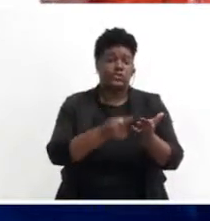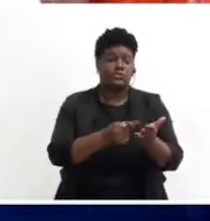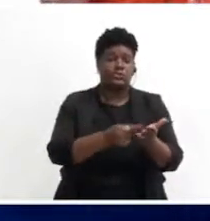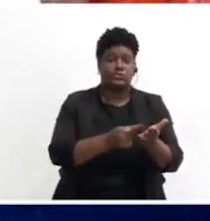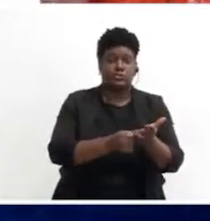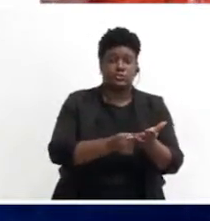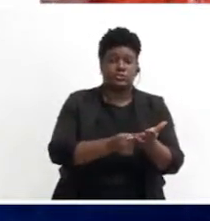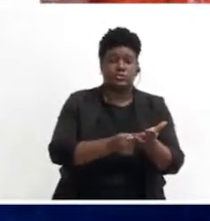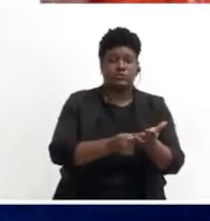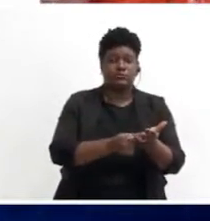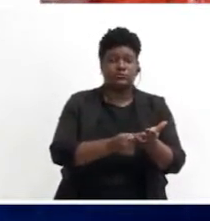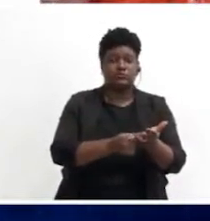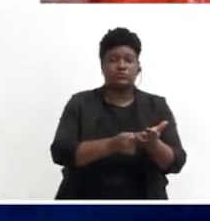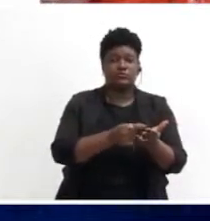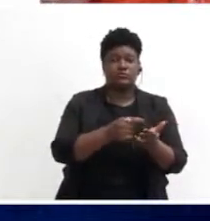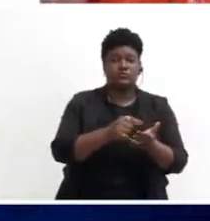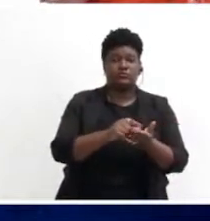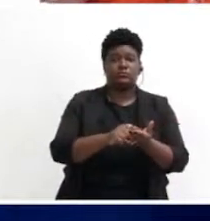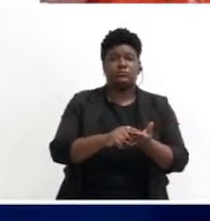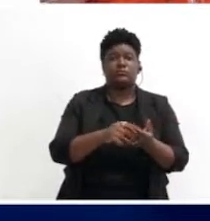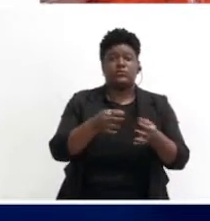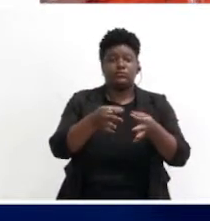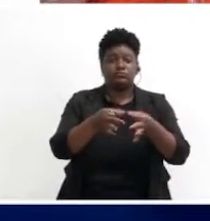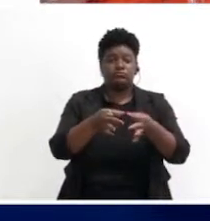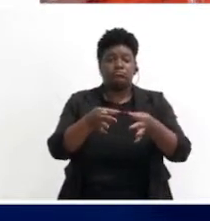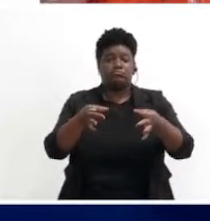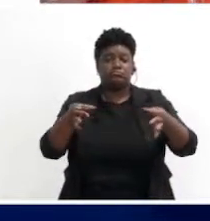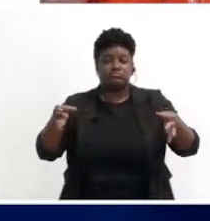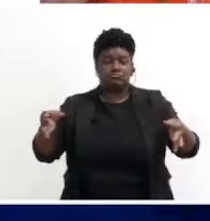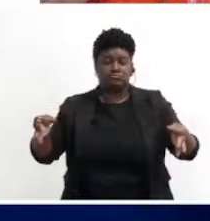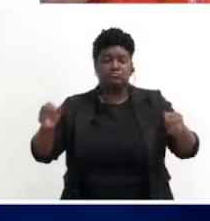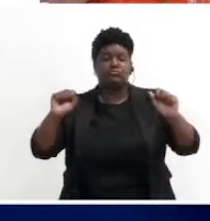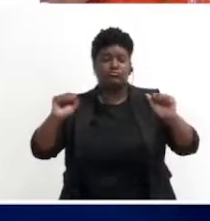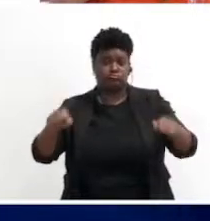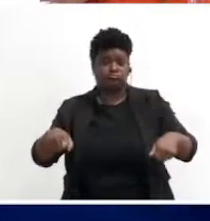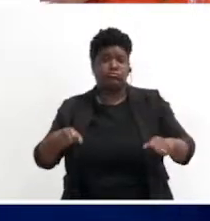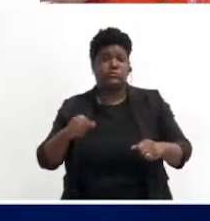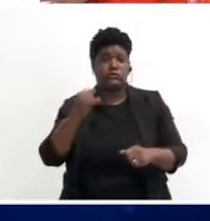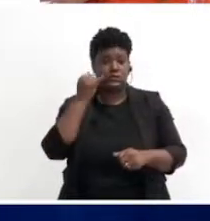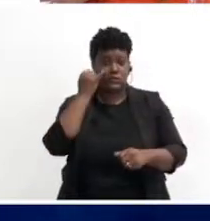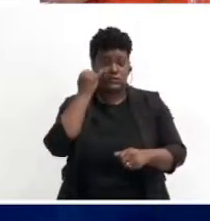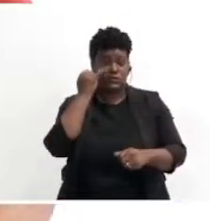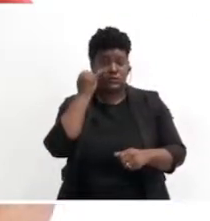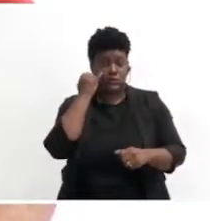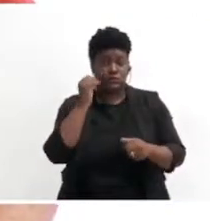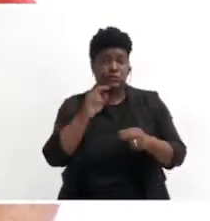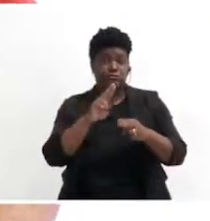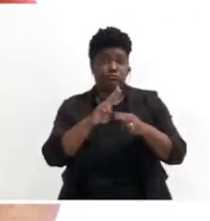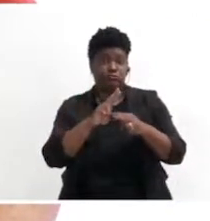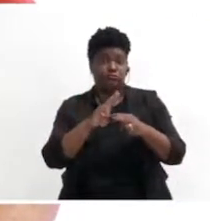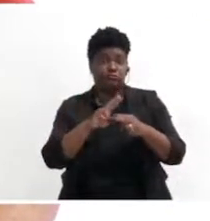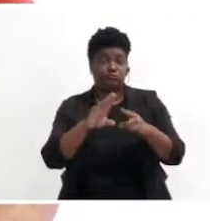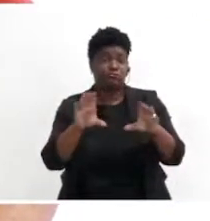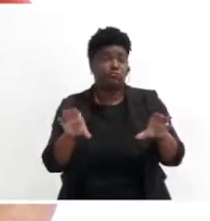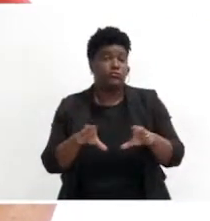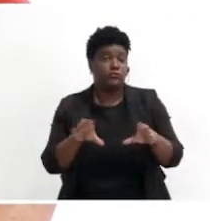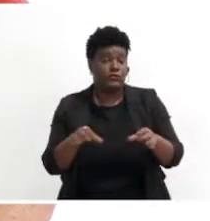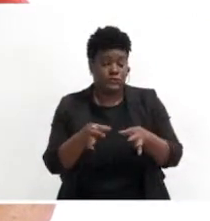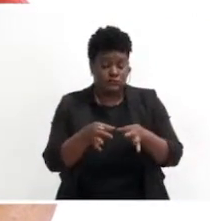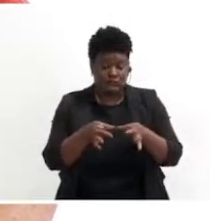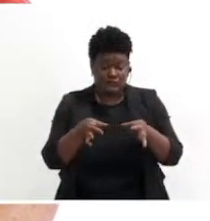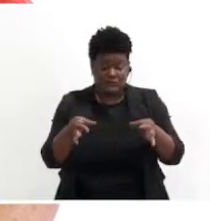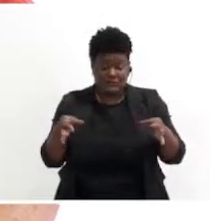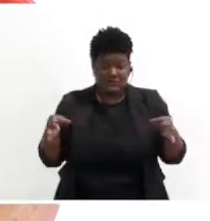can be relatively thin if you thin the chips before you stack them. Very high functional density and very